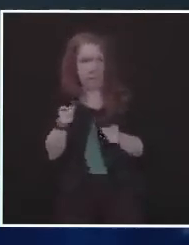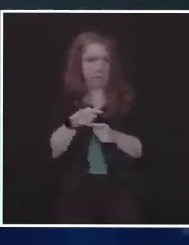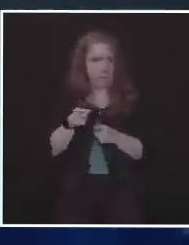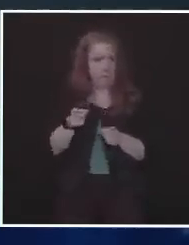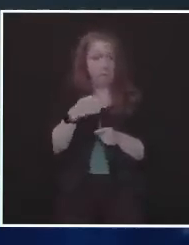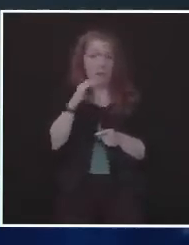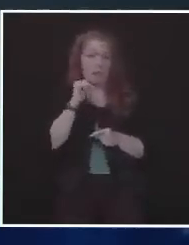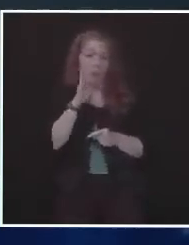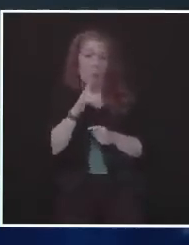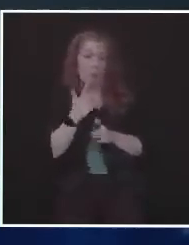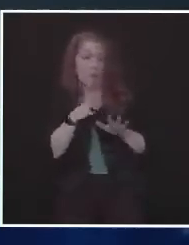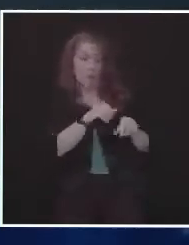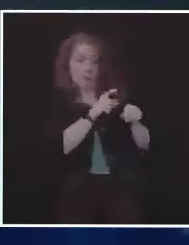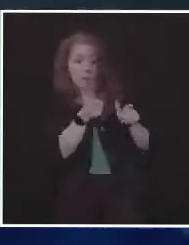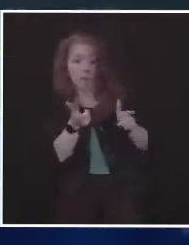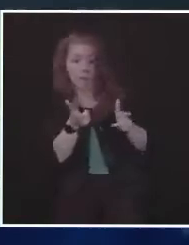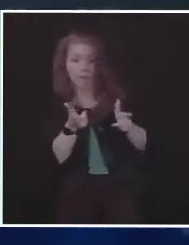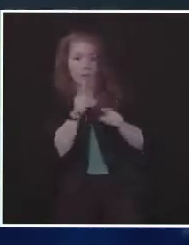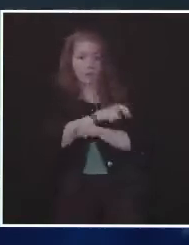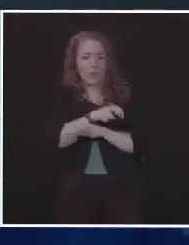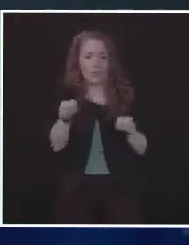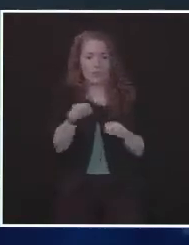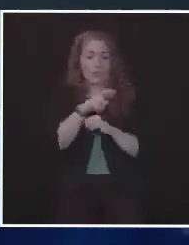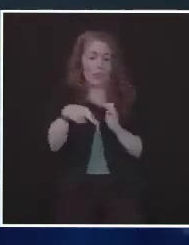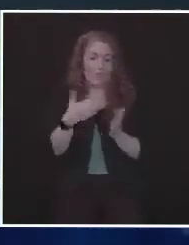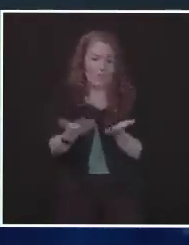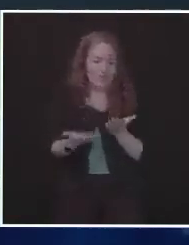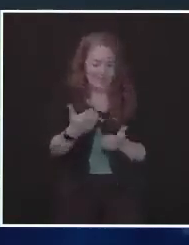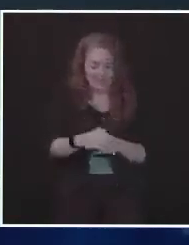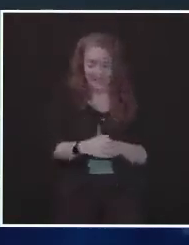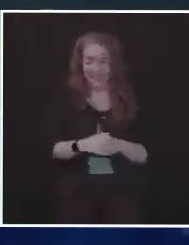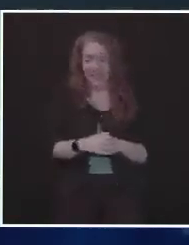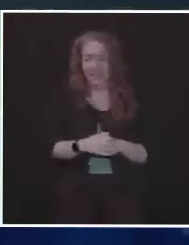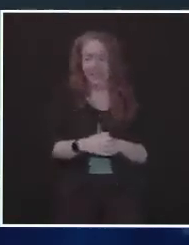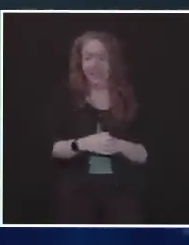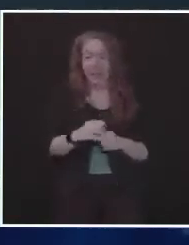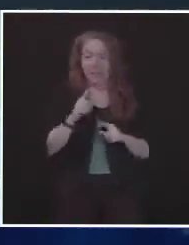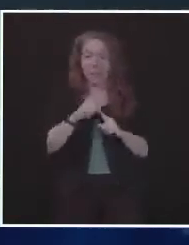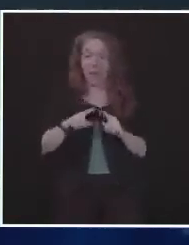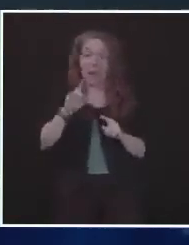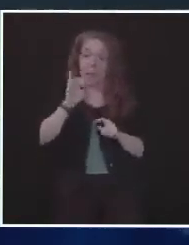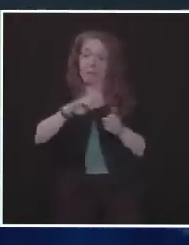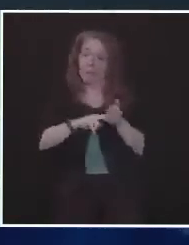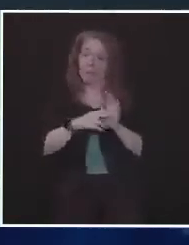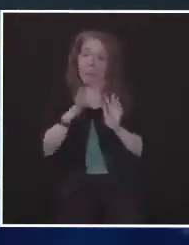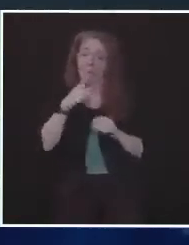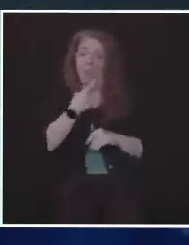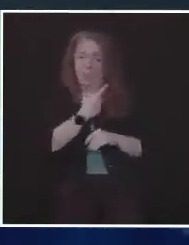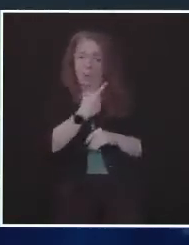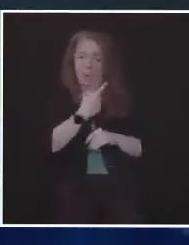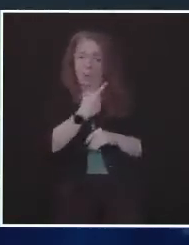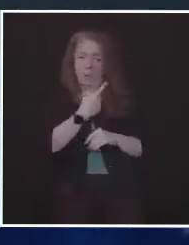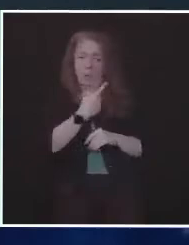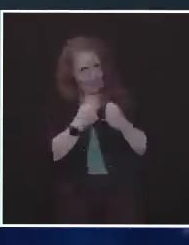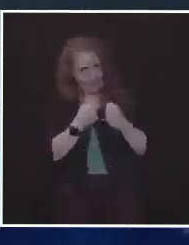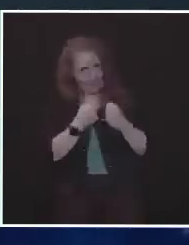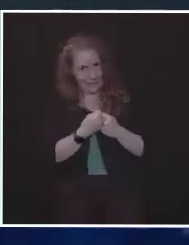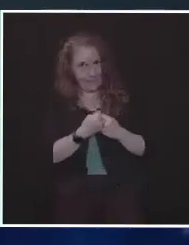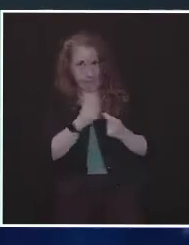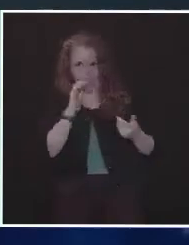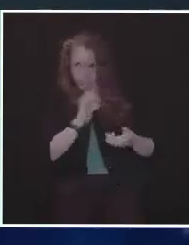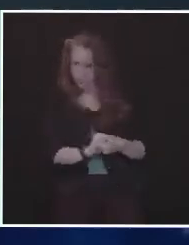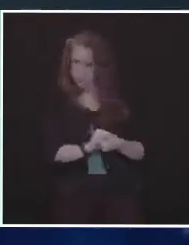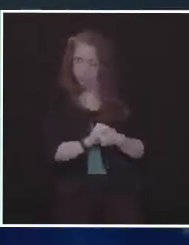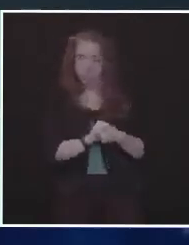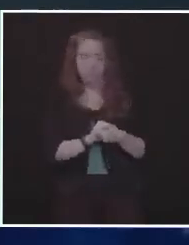and forth, but what that does convey to everybody is we're a team. And it's going to take us together